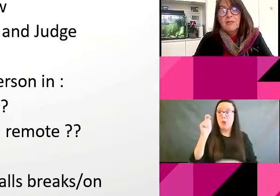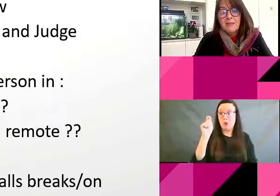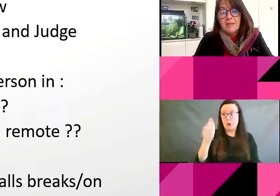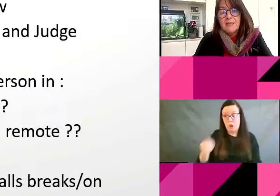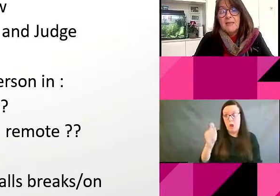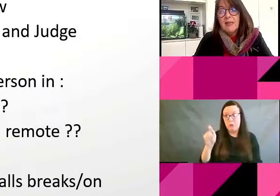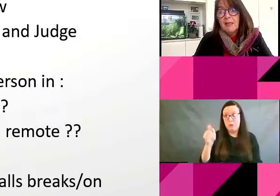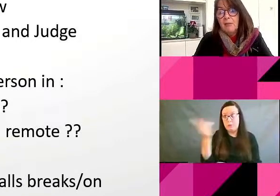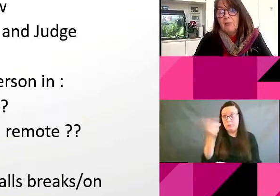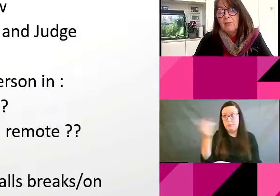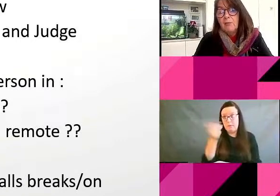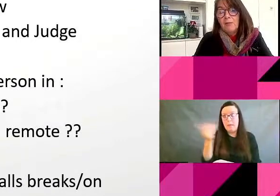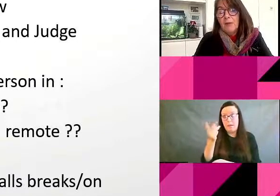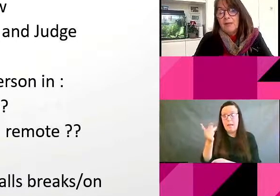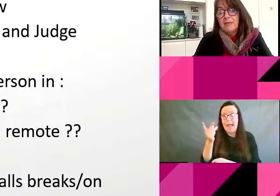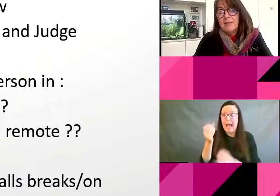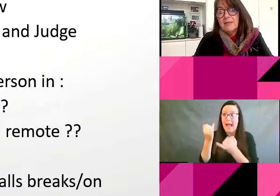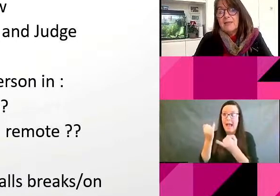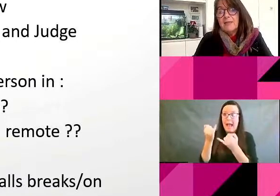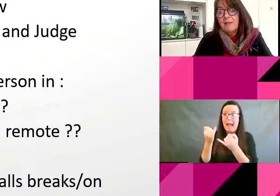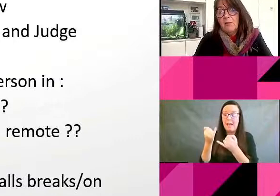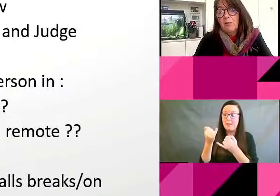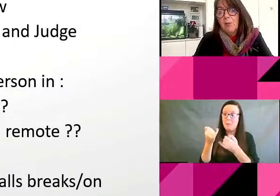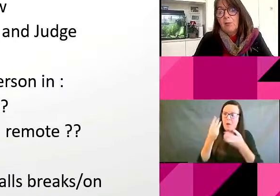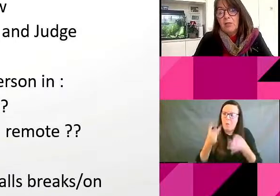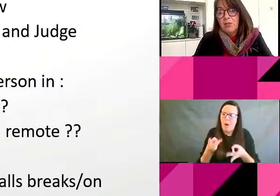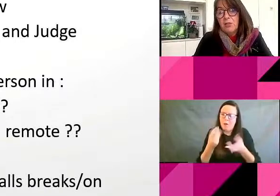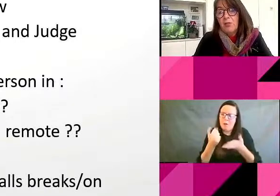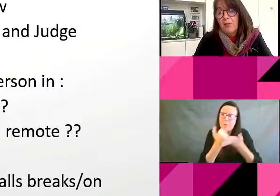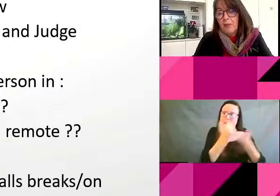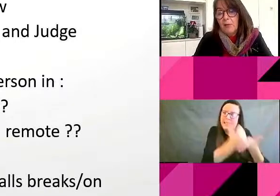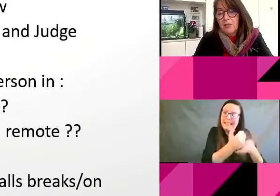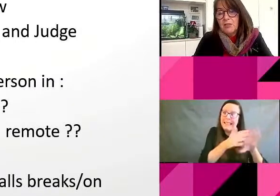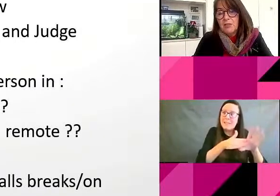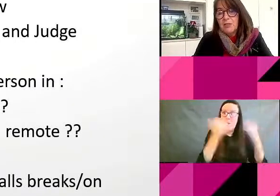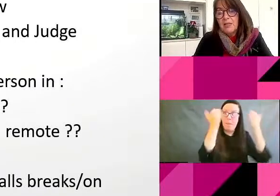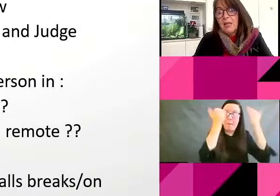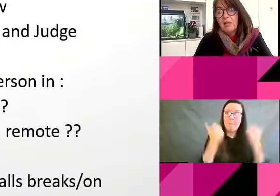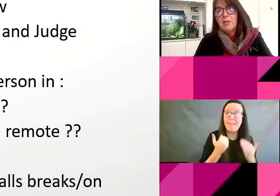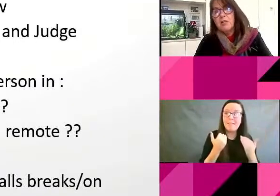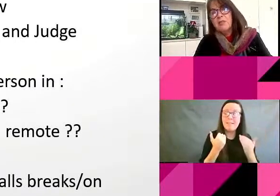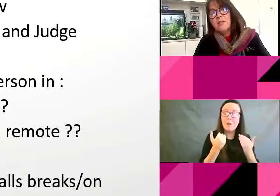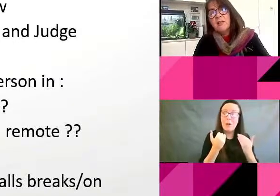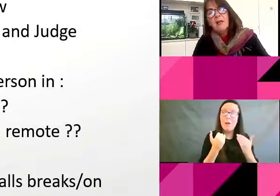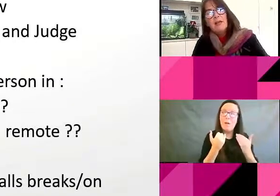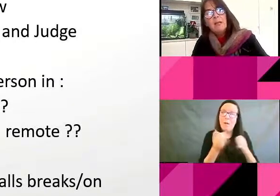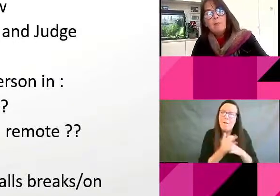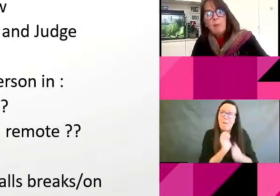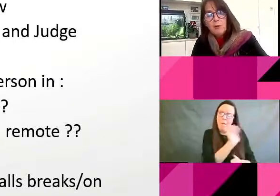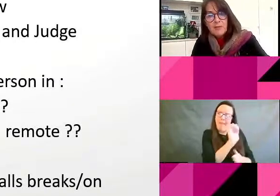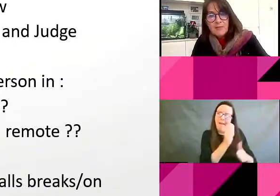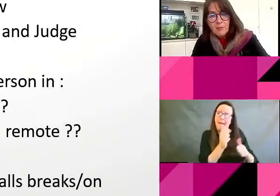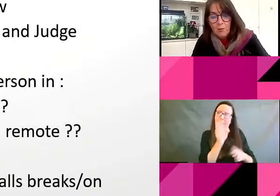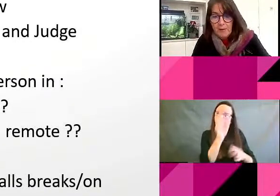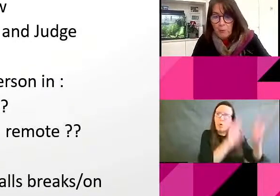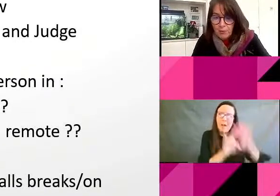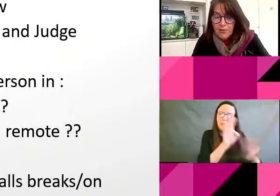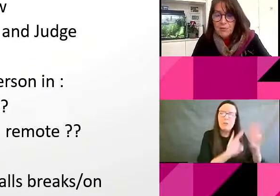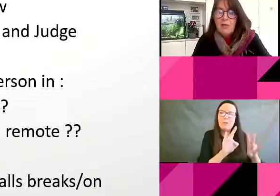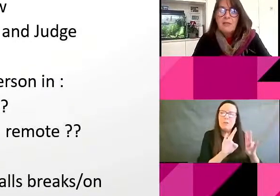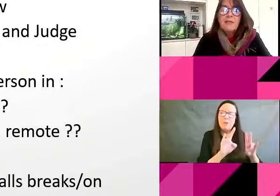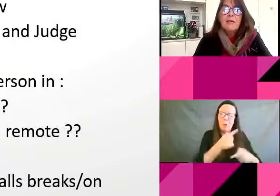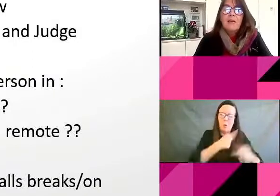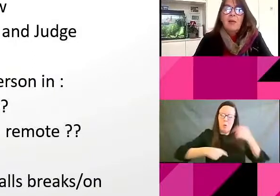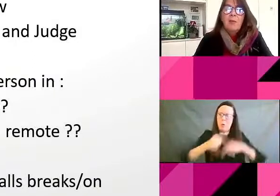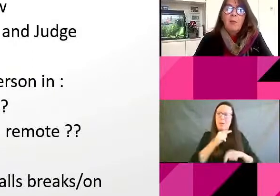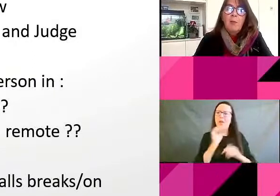to assist with the barristers in the preparation of their questions. We don't influence what they want